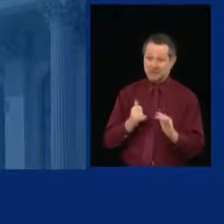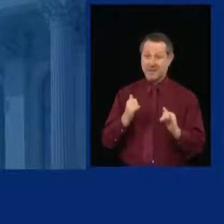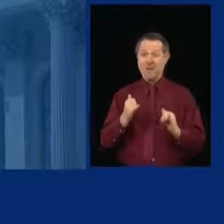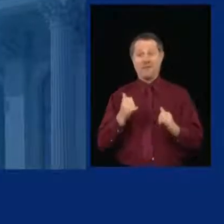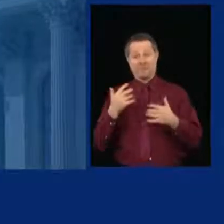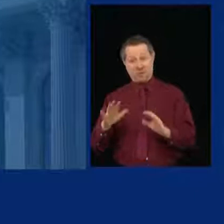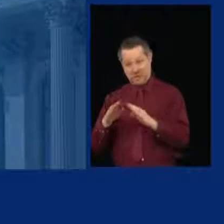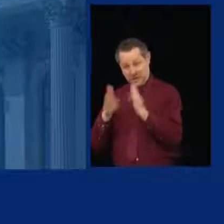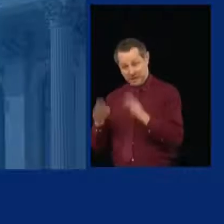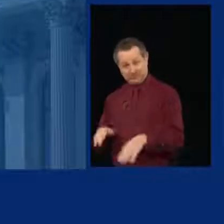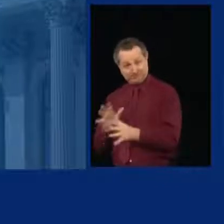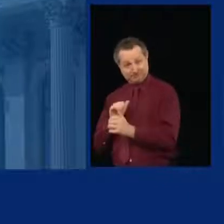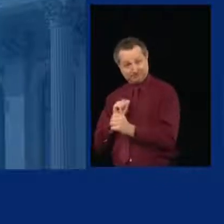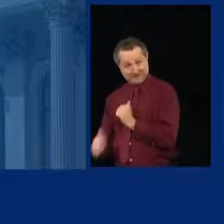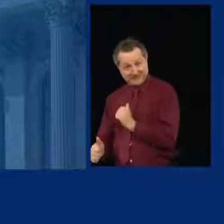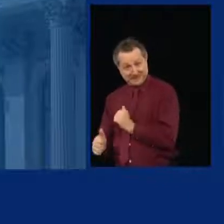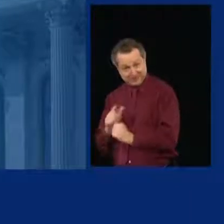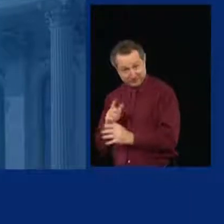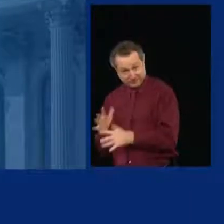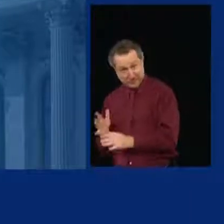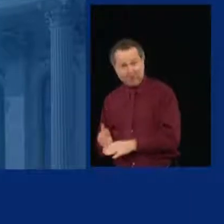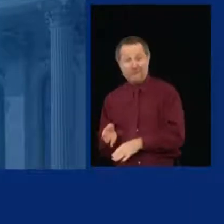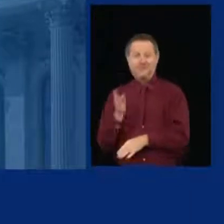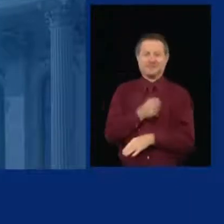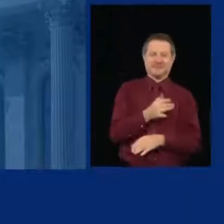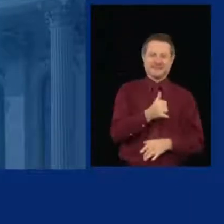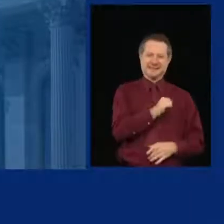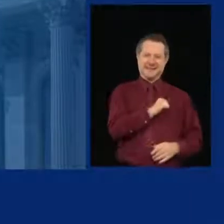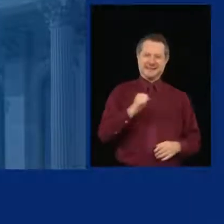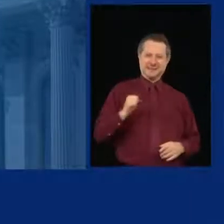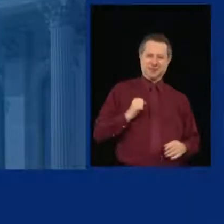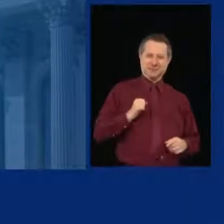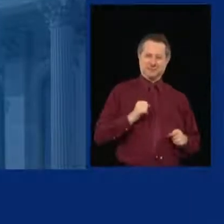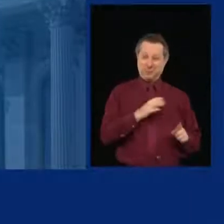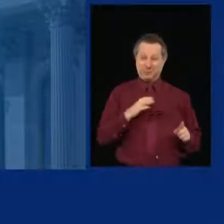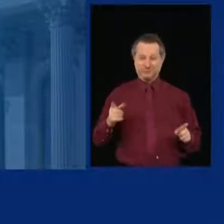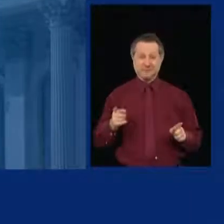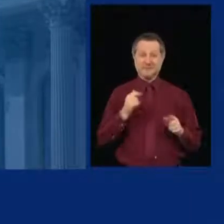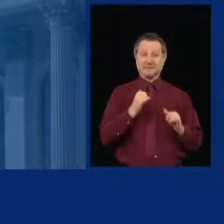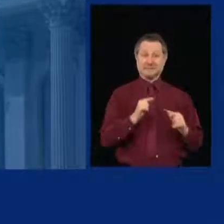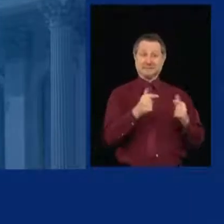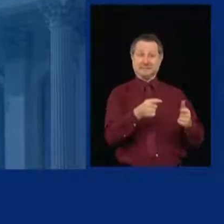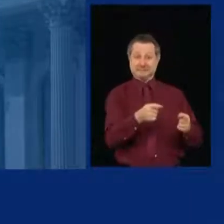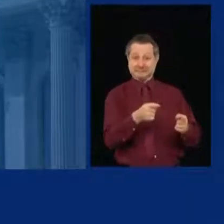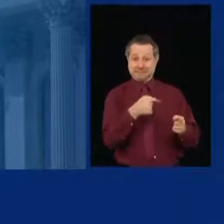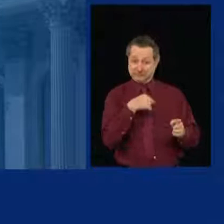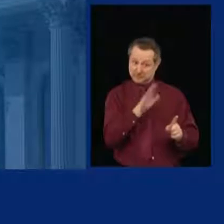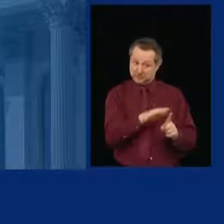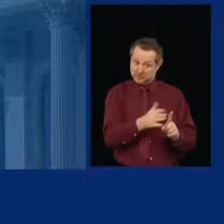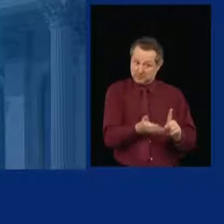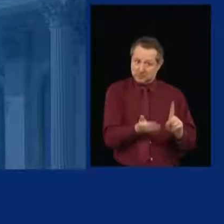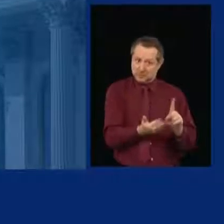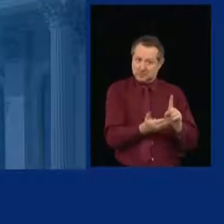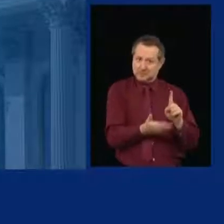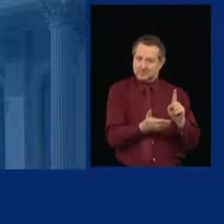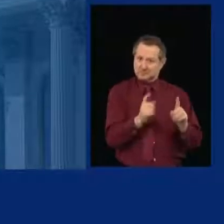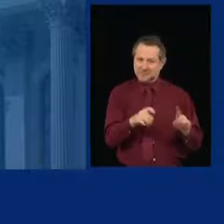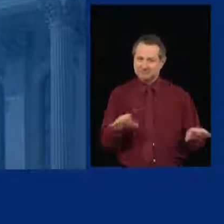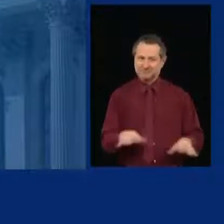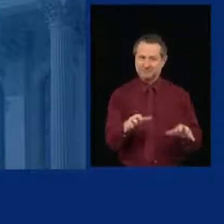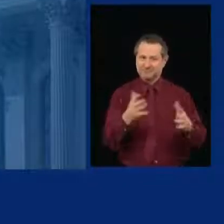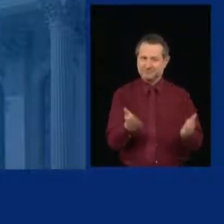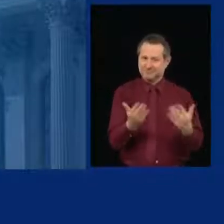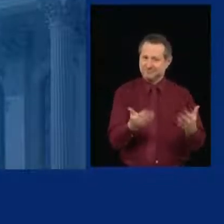Senate, and that's where the bill is now. And to the Senate, they should respond quickly.